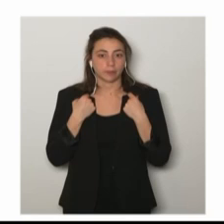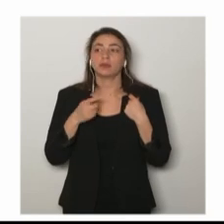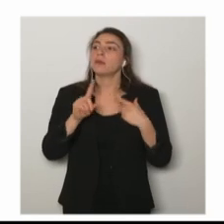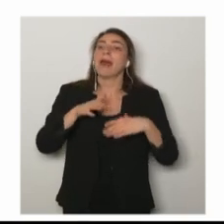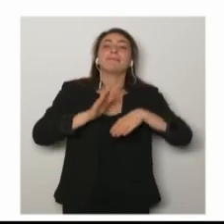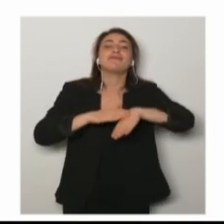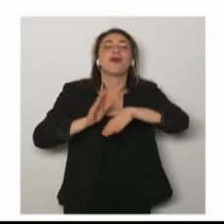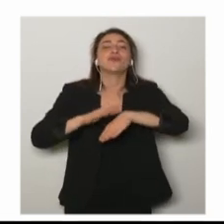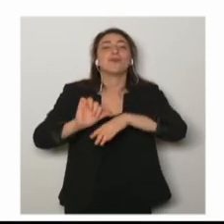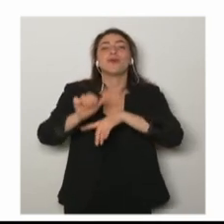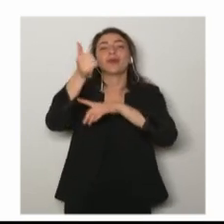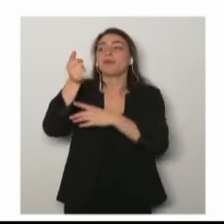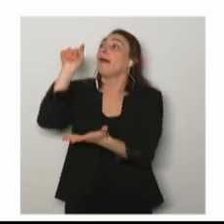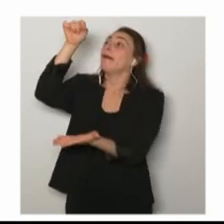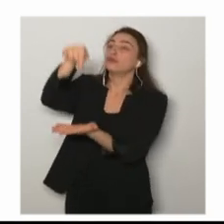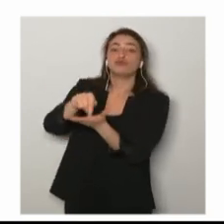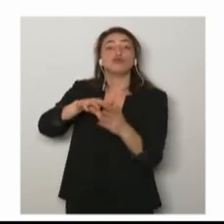about a secondary prevention.